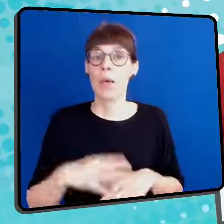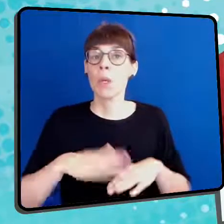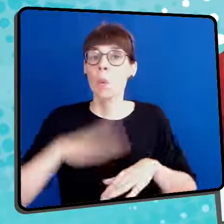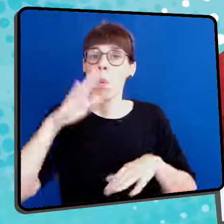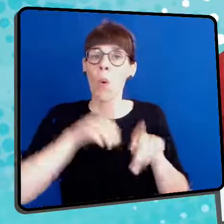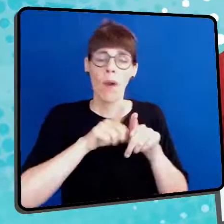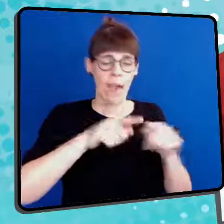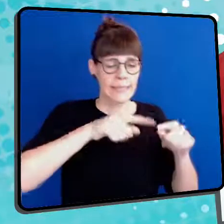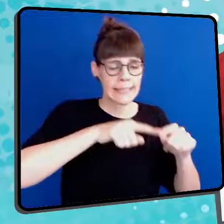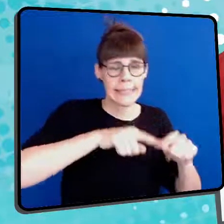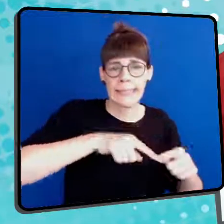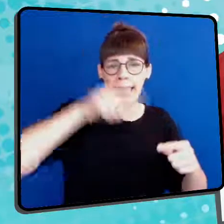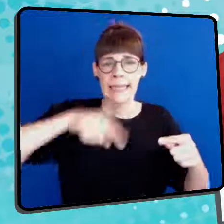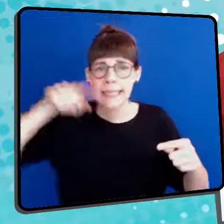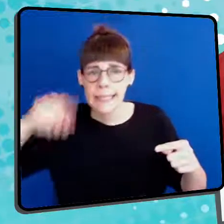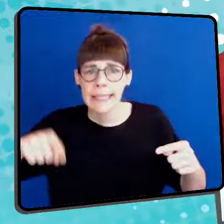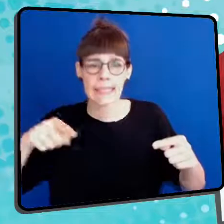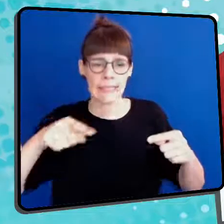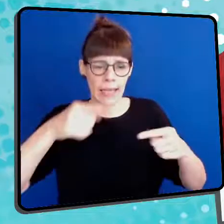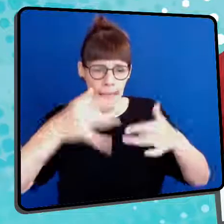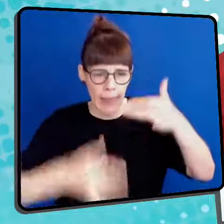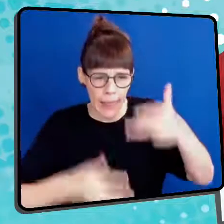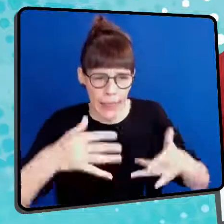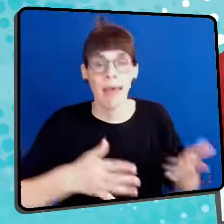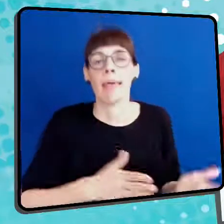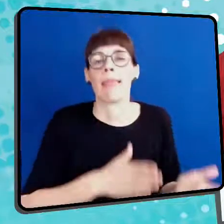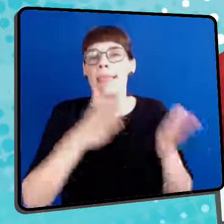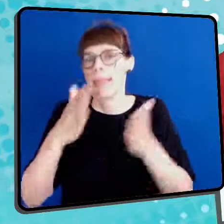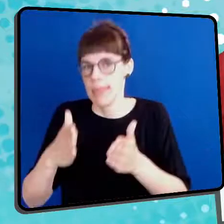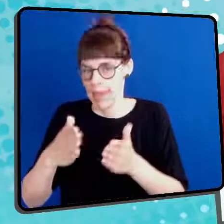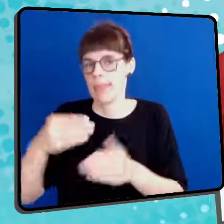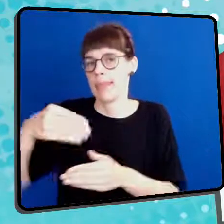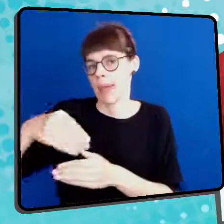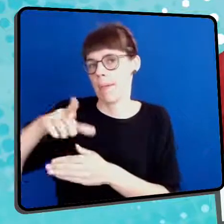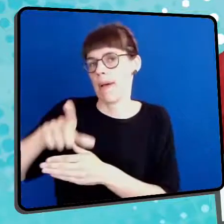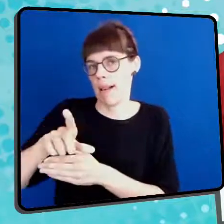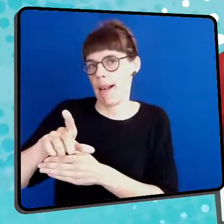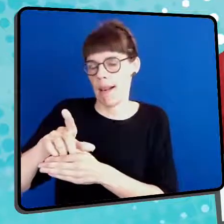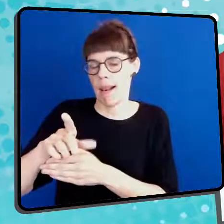and then put in some machine learning on the top of that. But